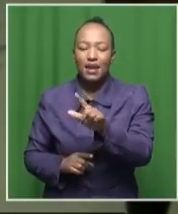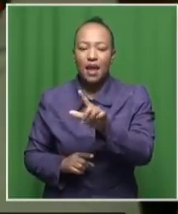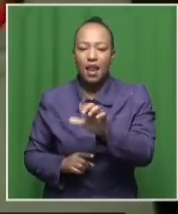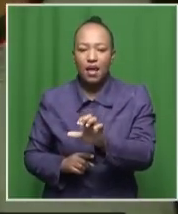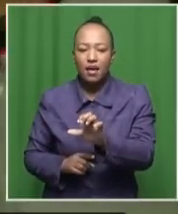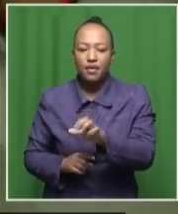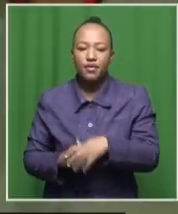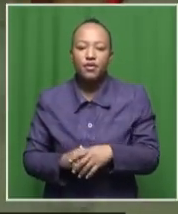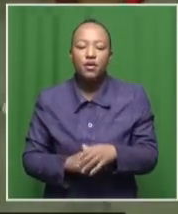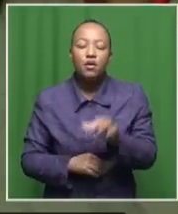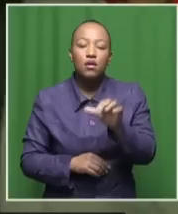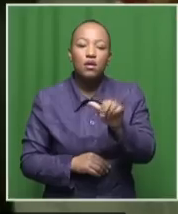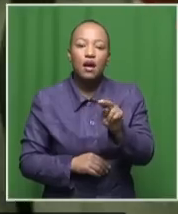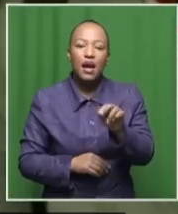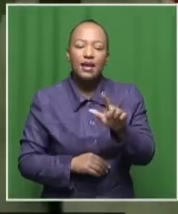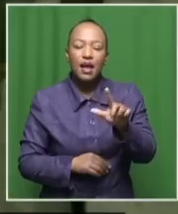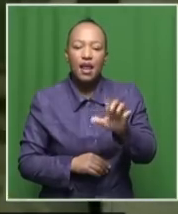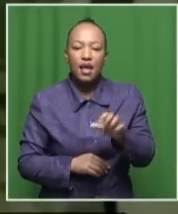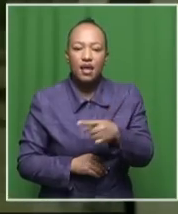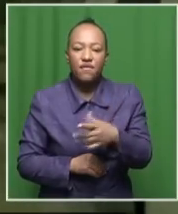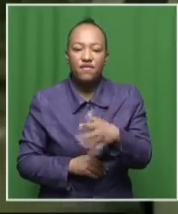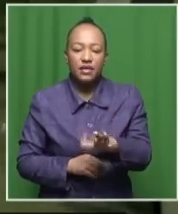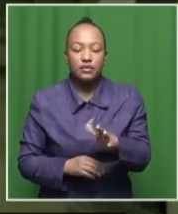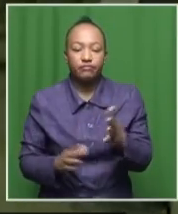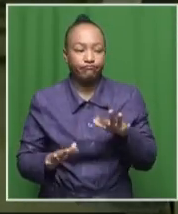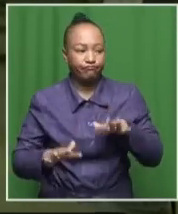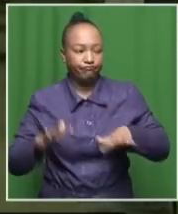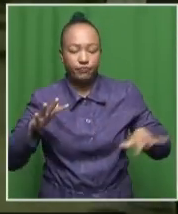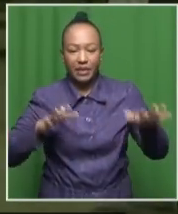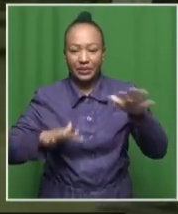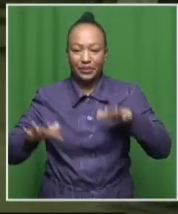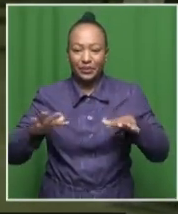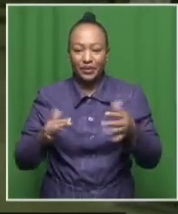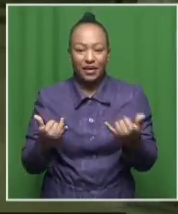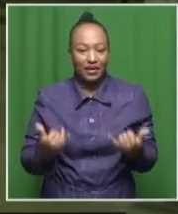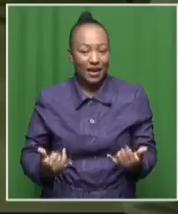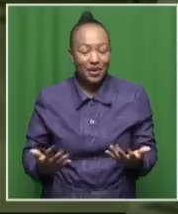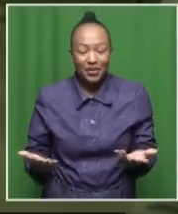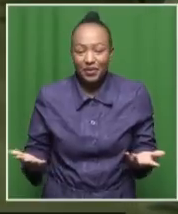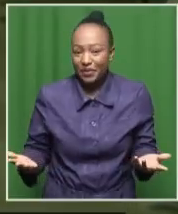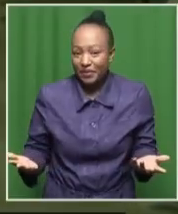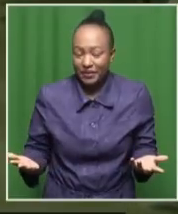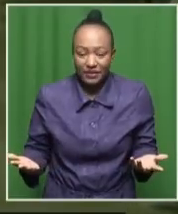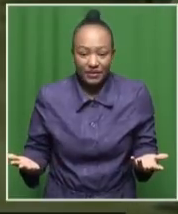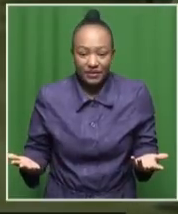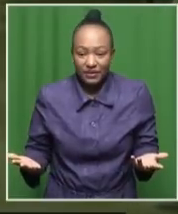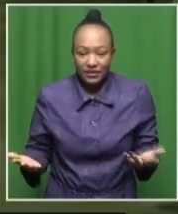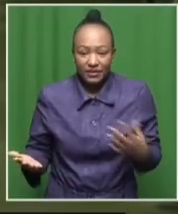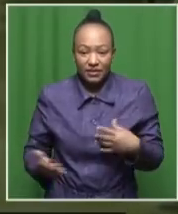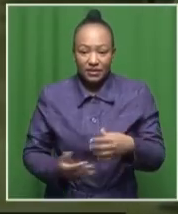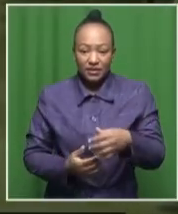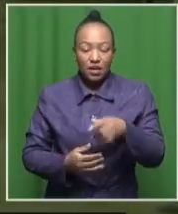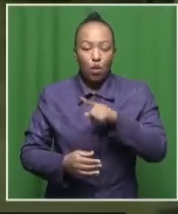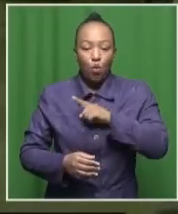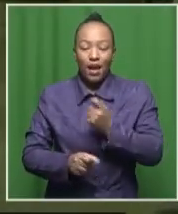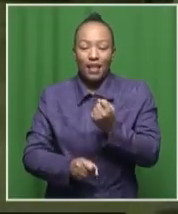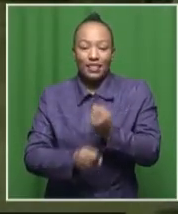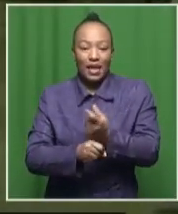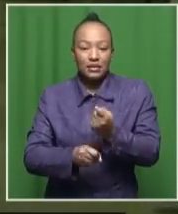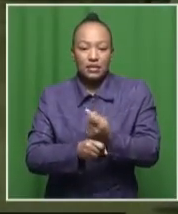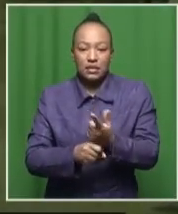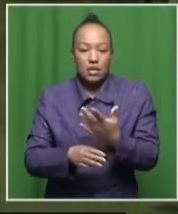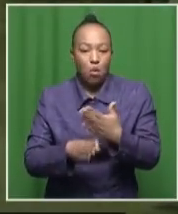much, Anele Tofu, who also find himself stranded here as Sakina as a result of the taxis that are